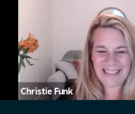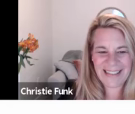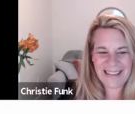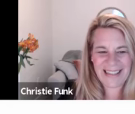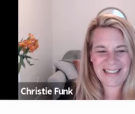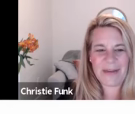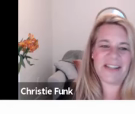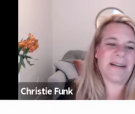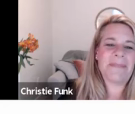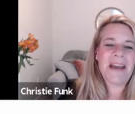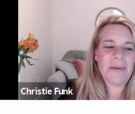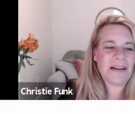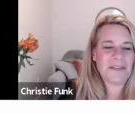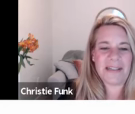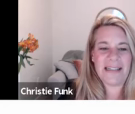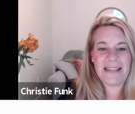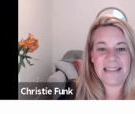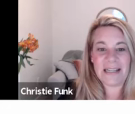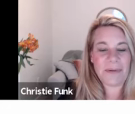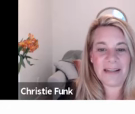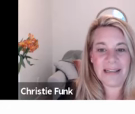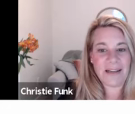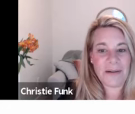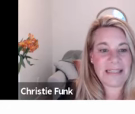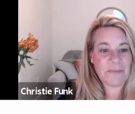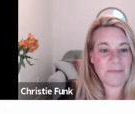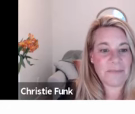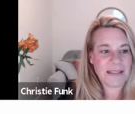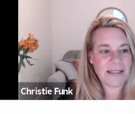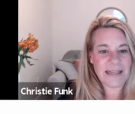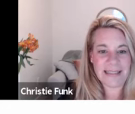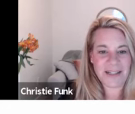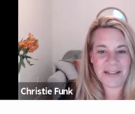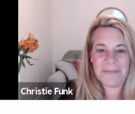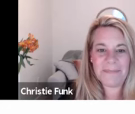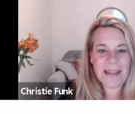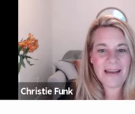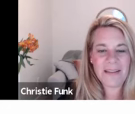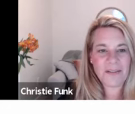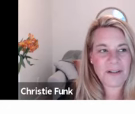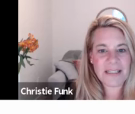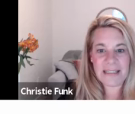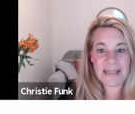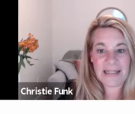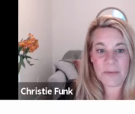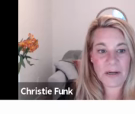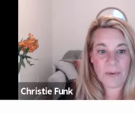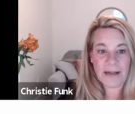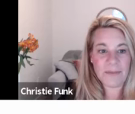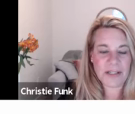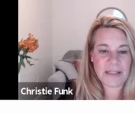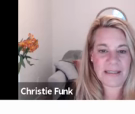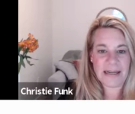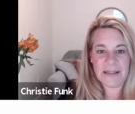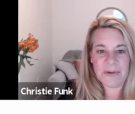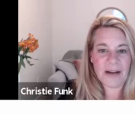please? Mm-hmm. Thanks so much. We have three separate yet cohesive panels in today's session. The first is NASA